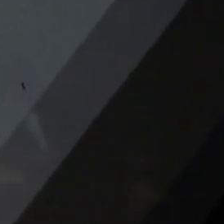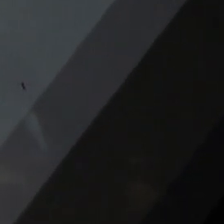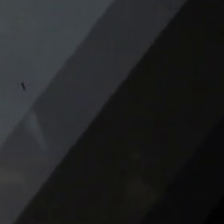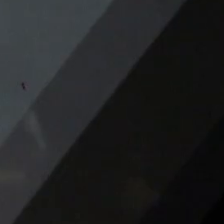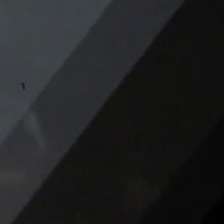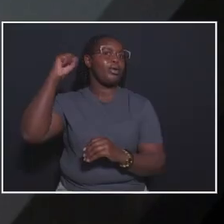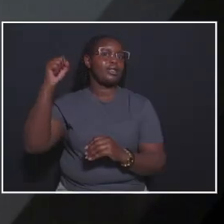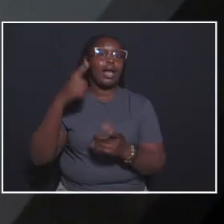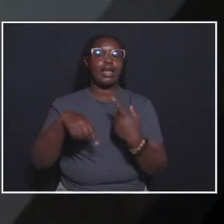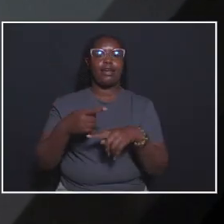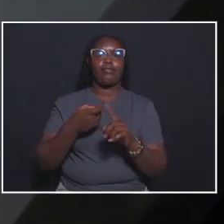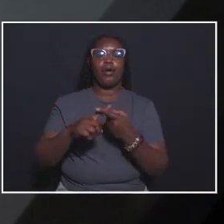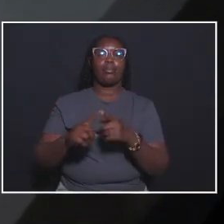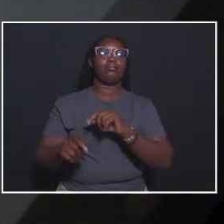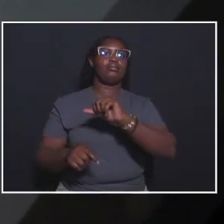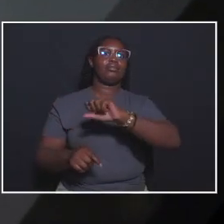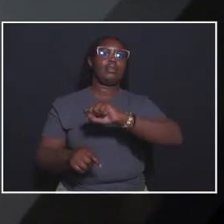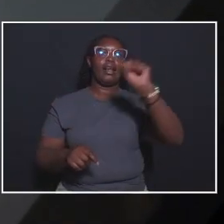directly from the other side.